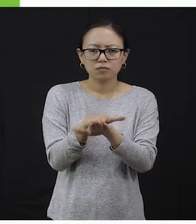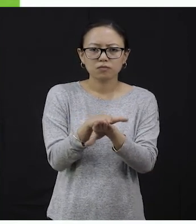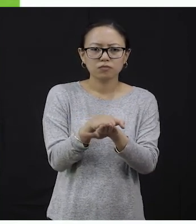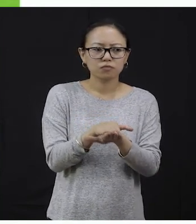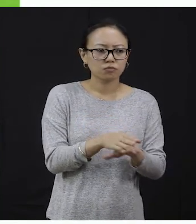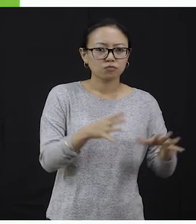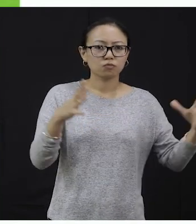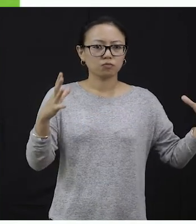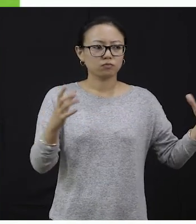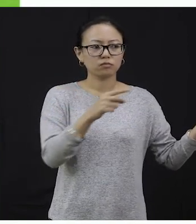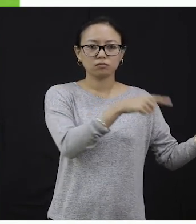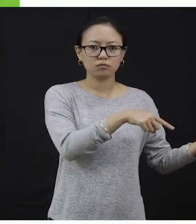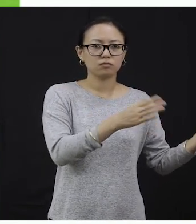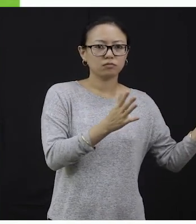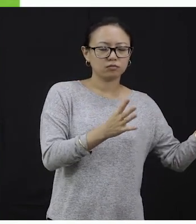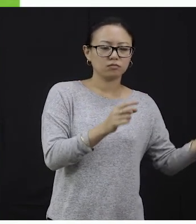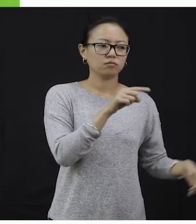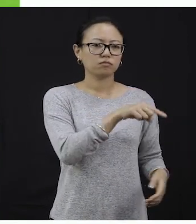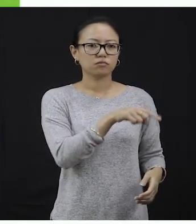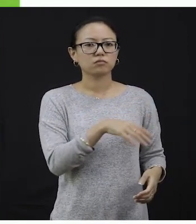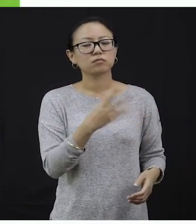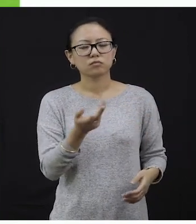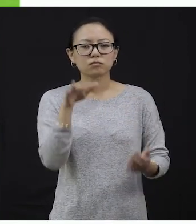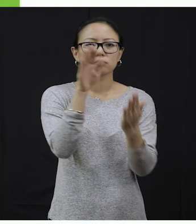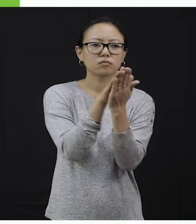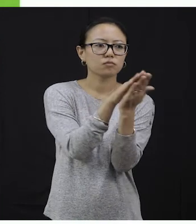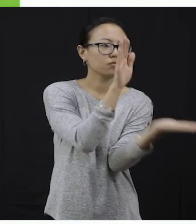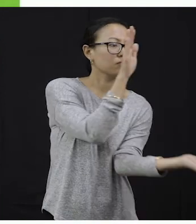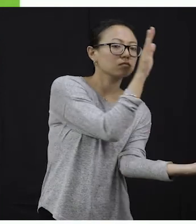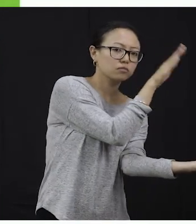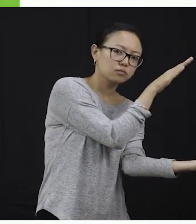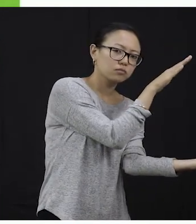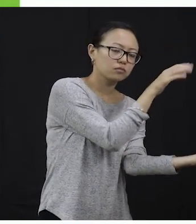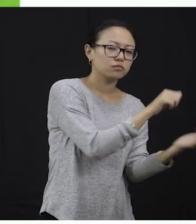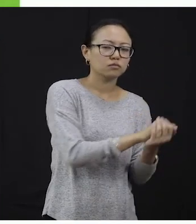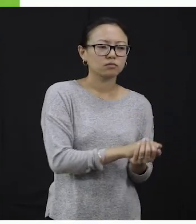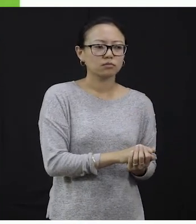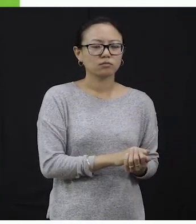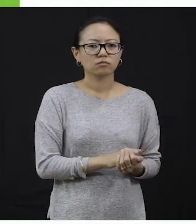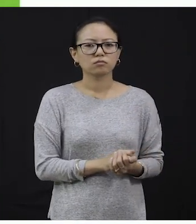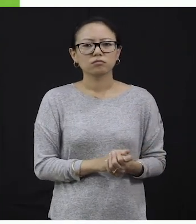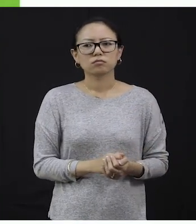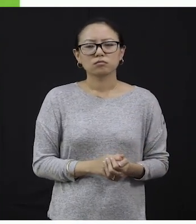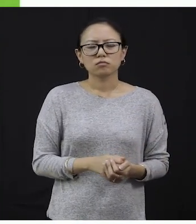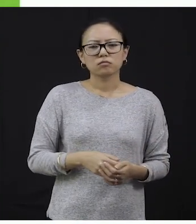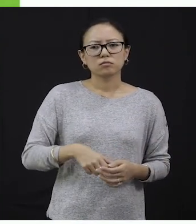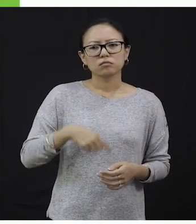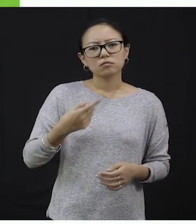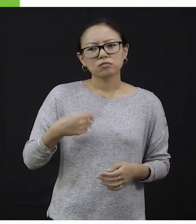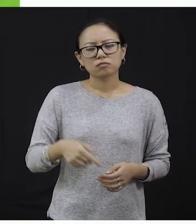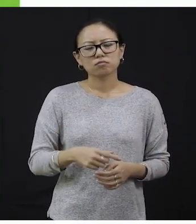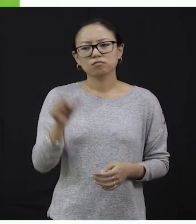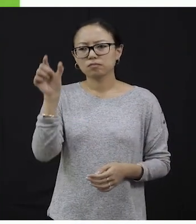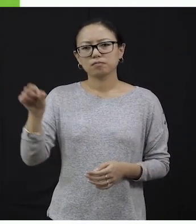the one method you have to remember, people always get confused. Most people get confused with the less than and greater than.